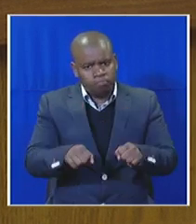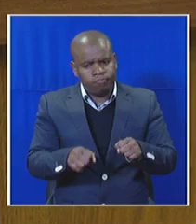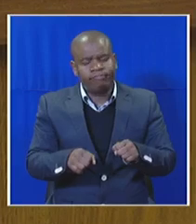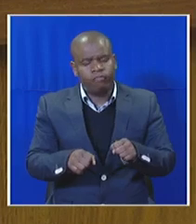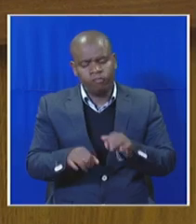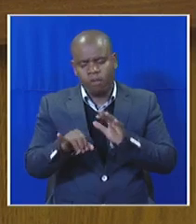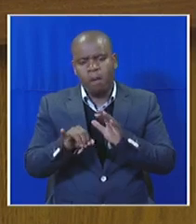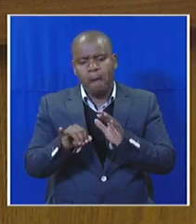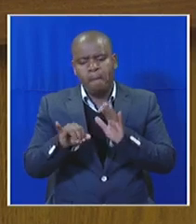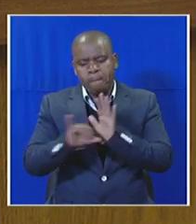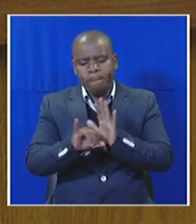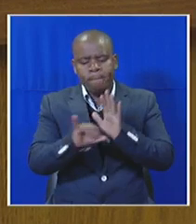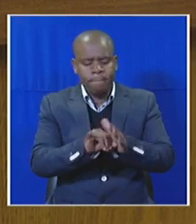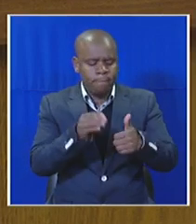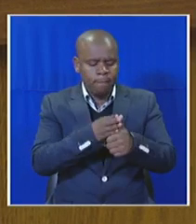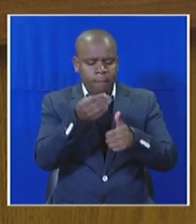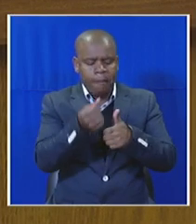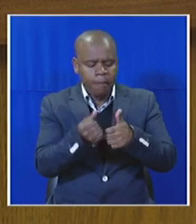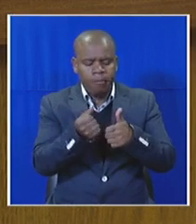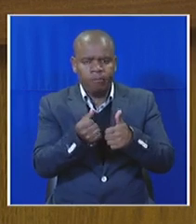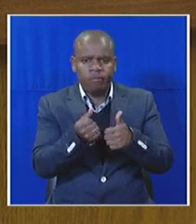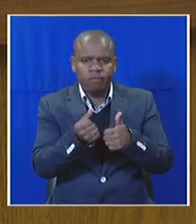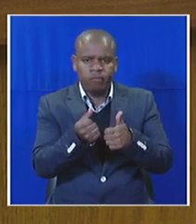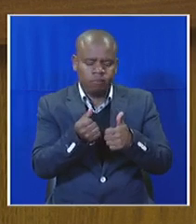identified, namely financing,